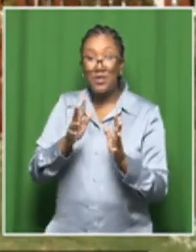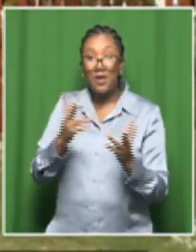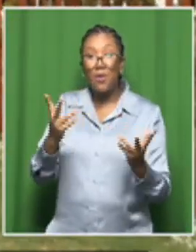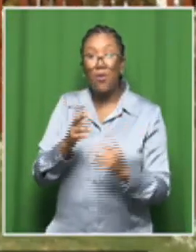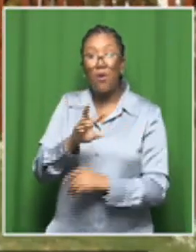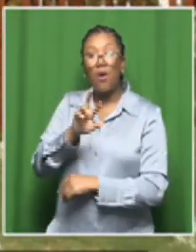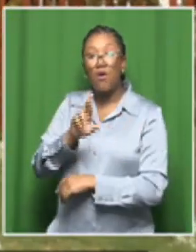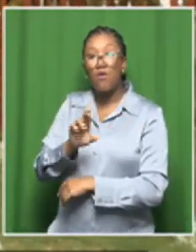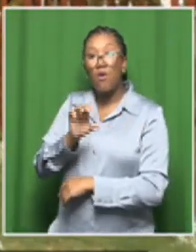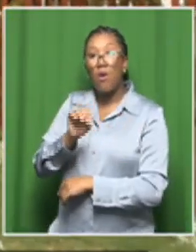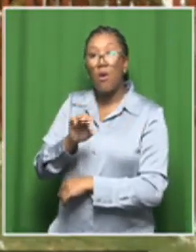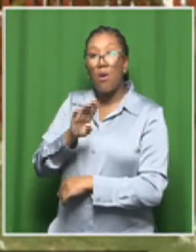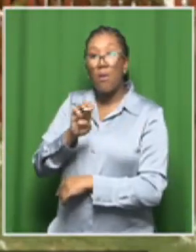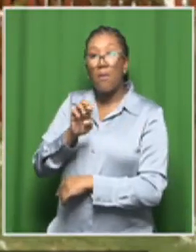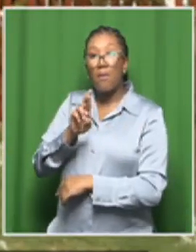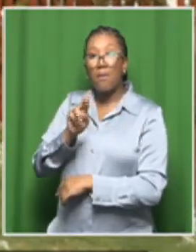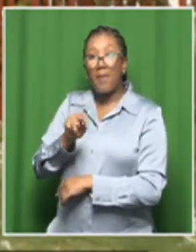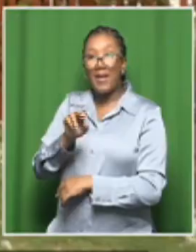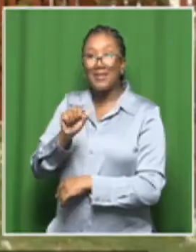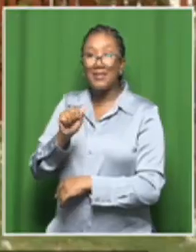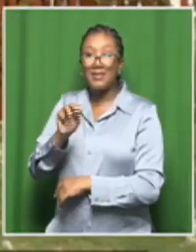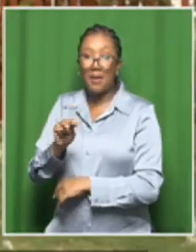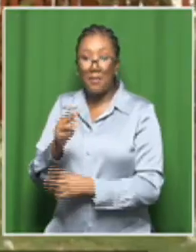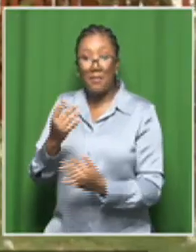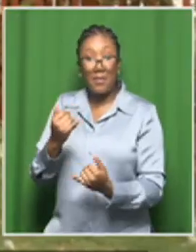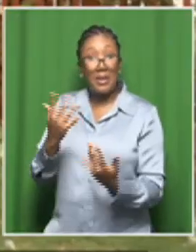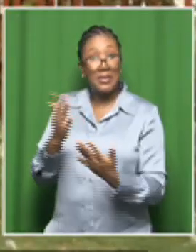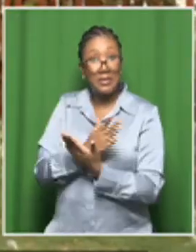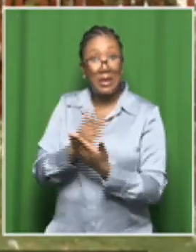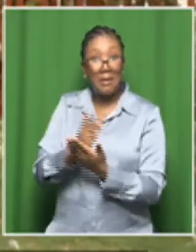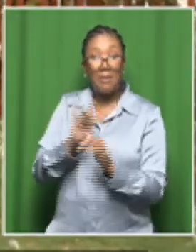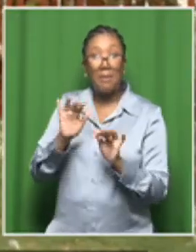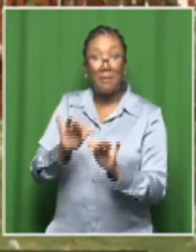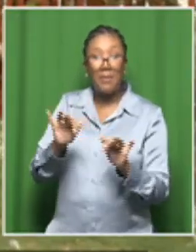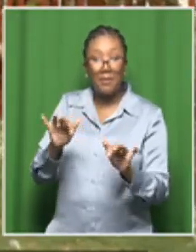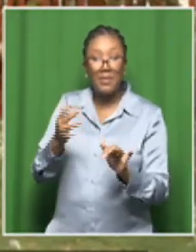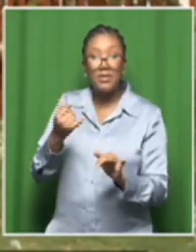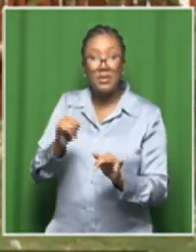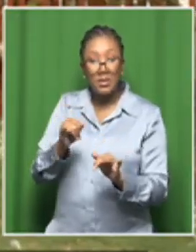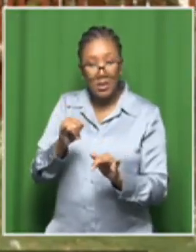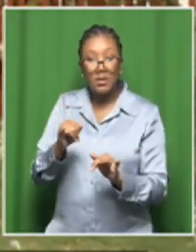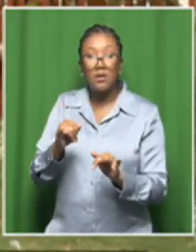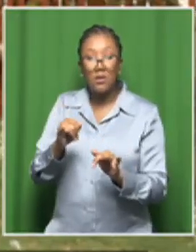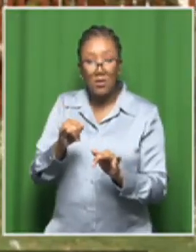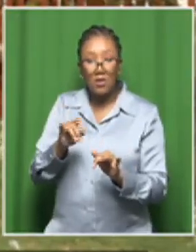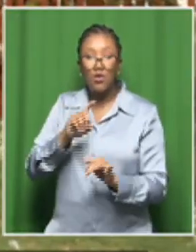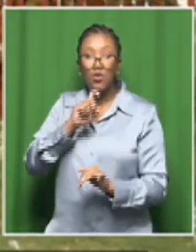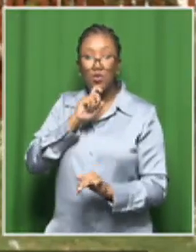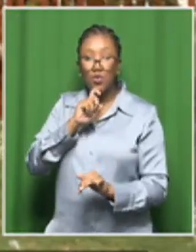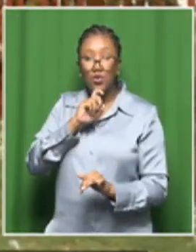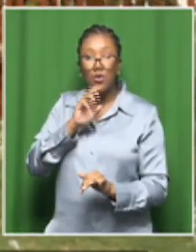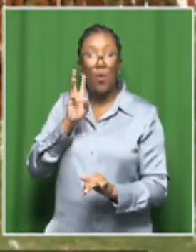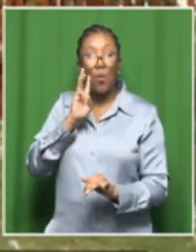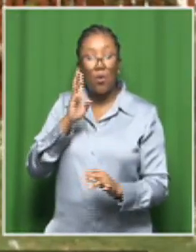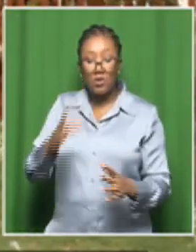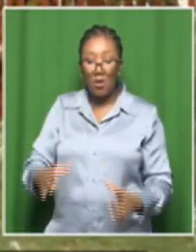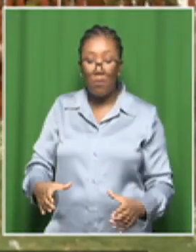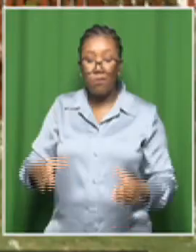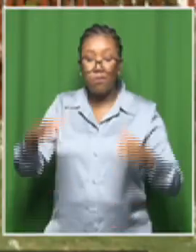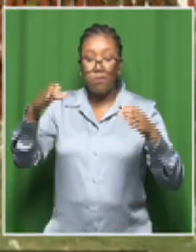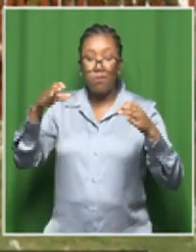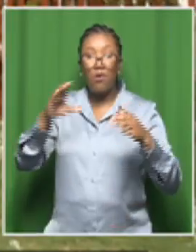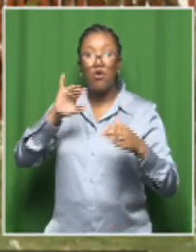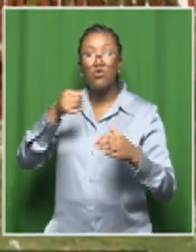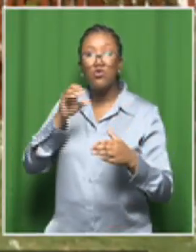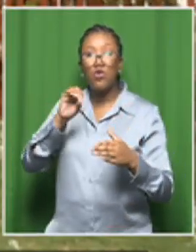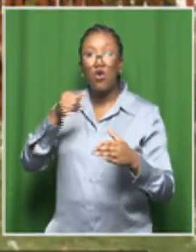Robertsham, when we got here, we saw residents still filling water with the water storage tank that is behind